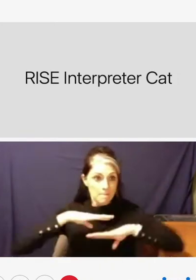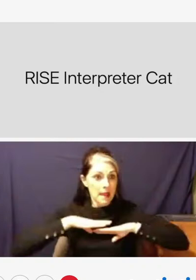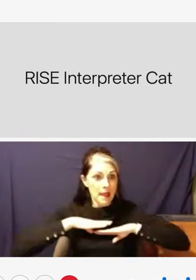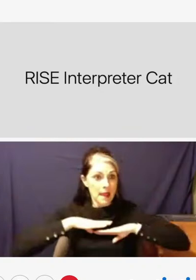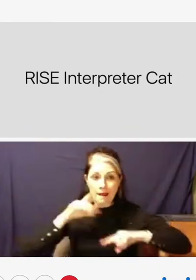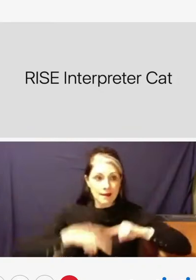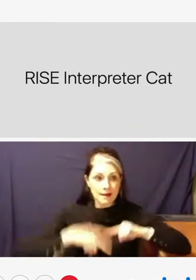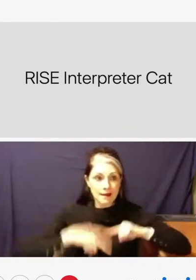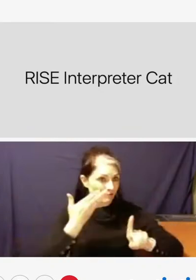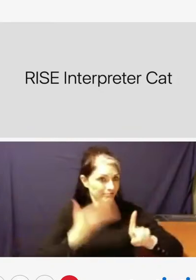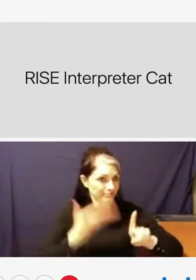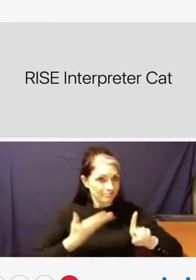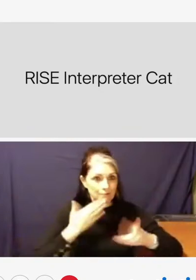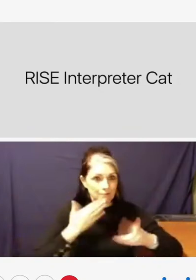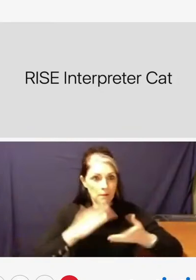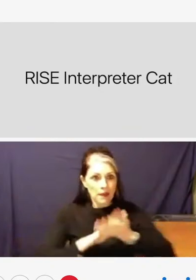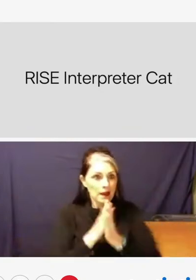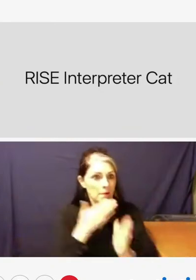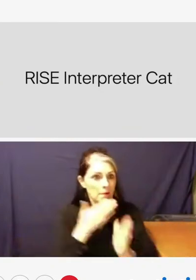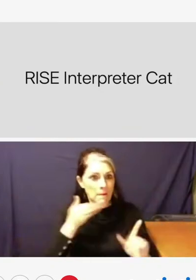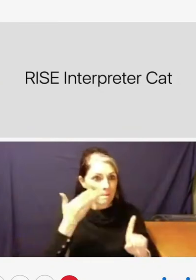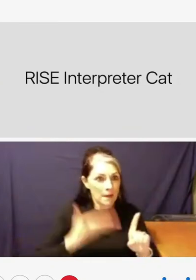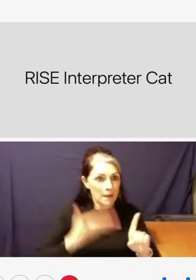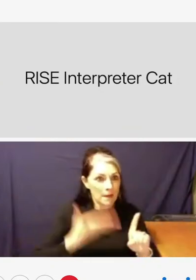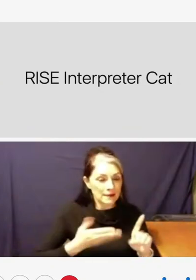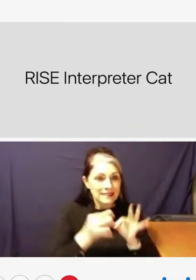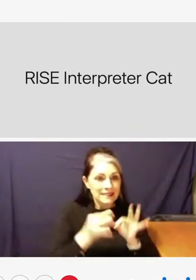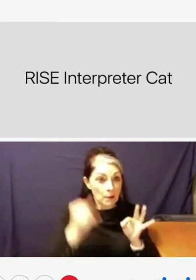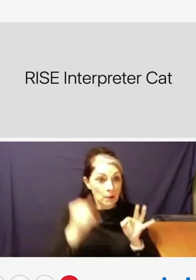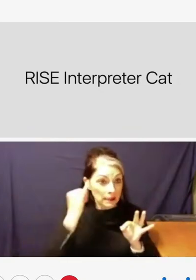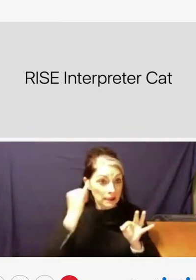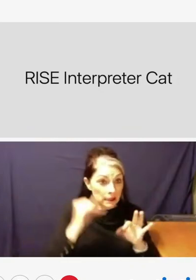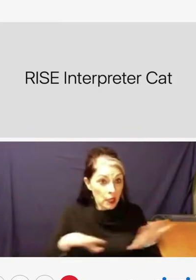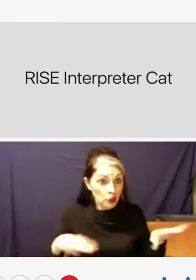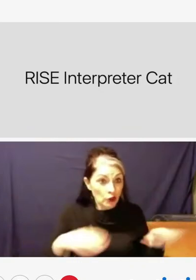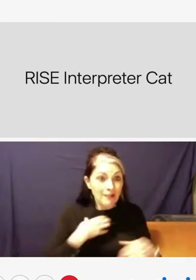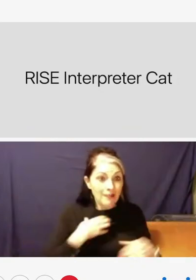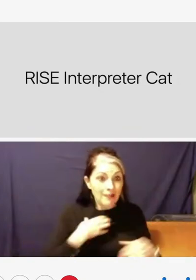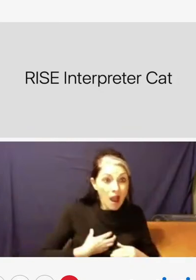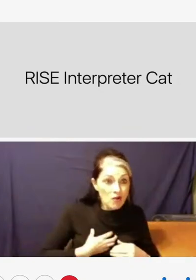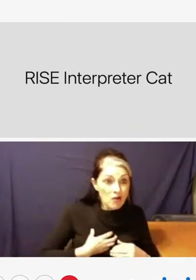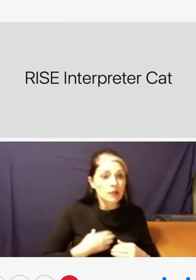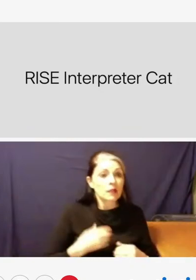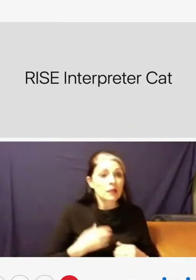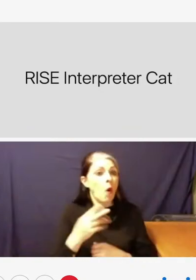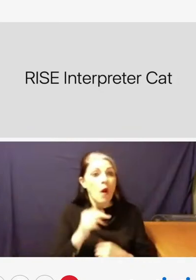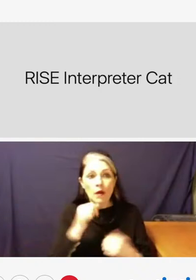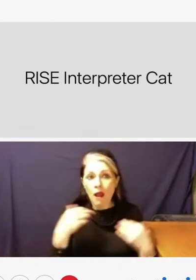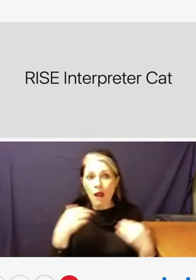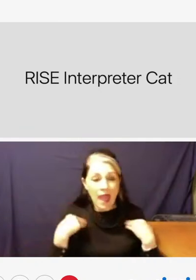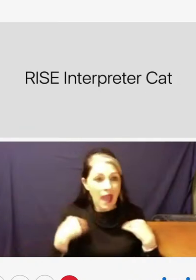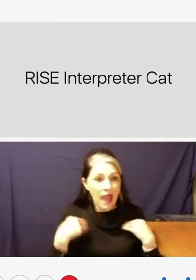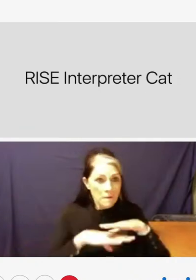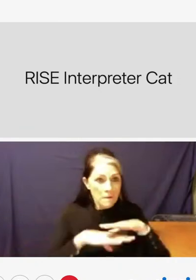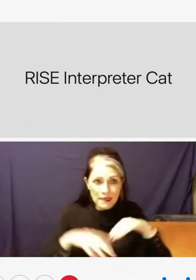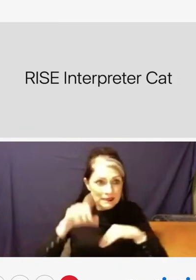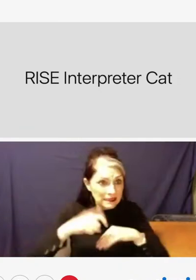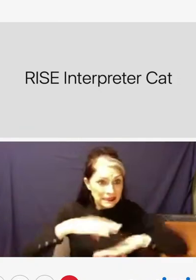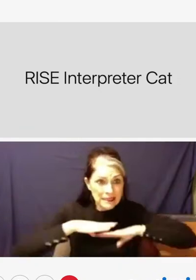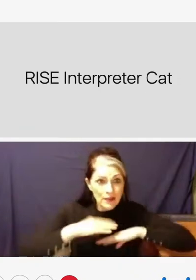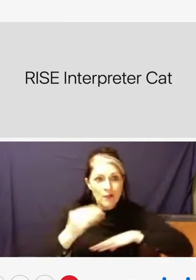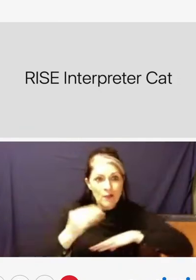themselves it is the simple idea when that when a child is hungry that when a child does not have the most basic needs met such as food and clothing and